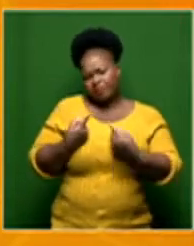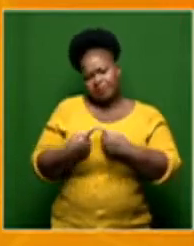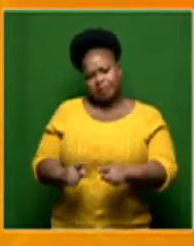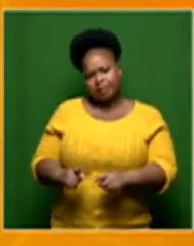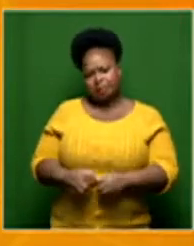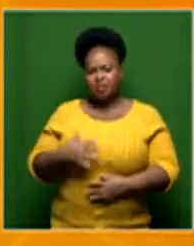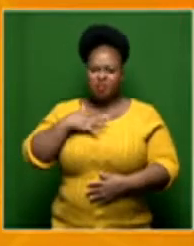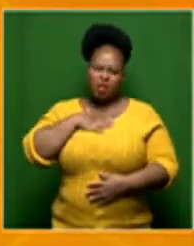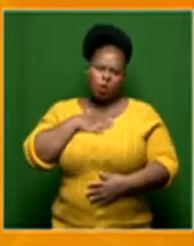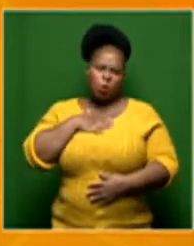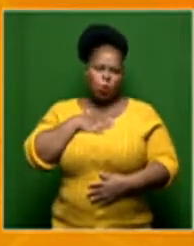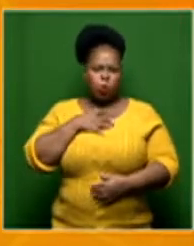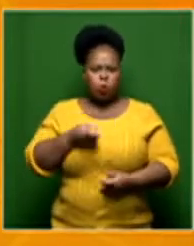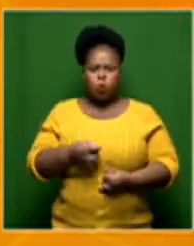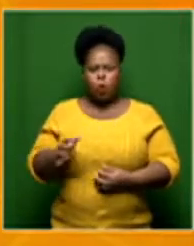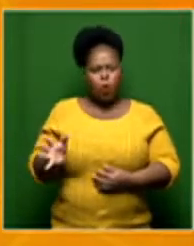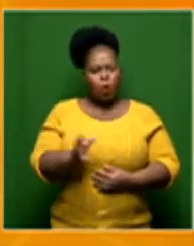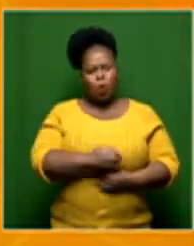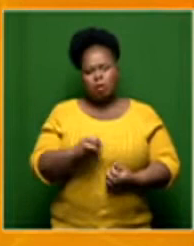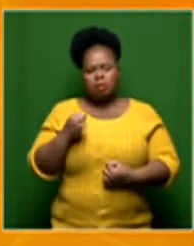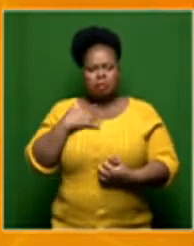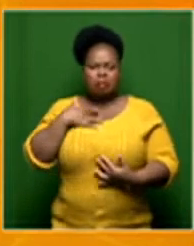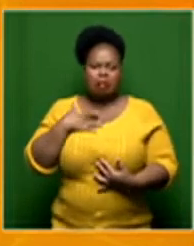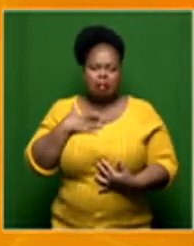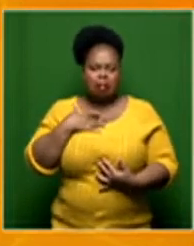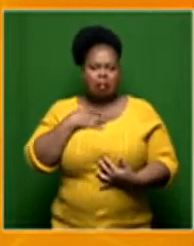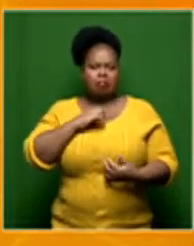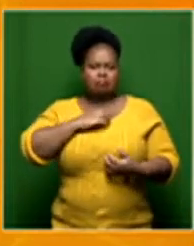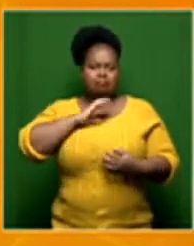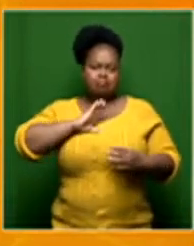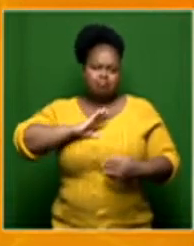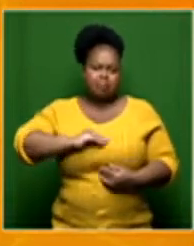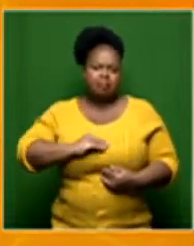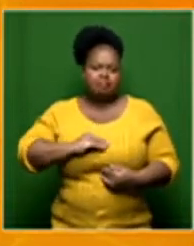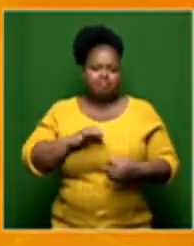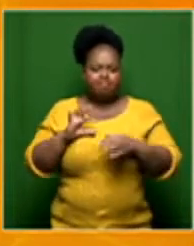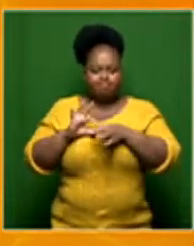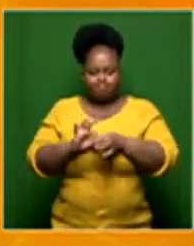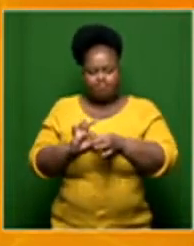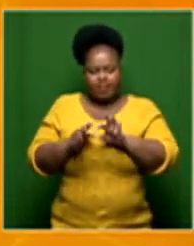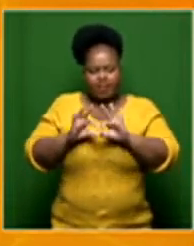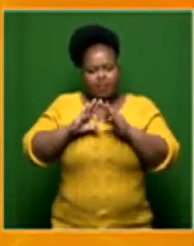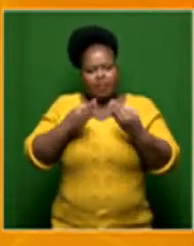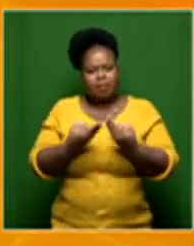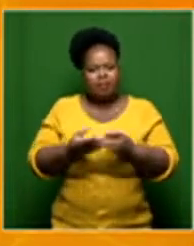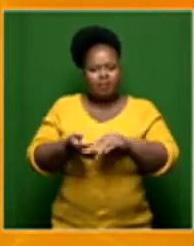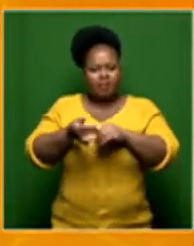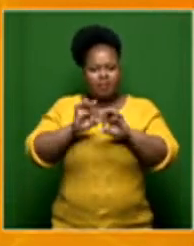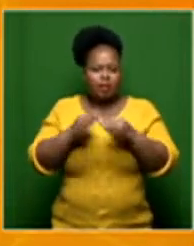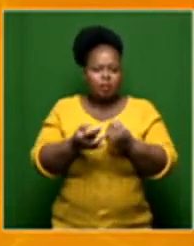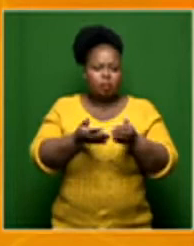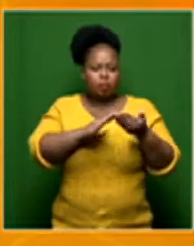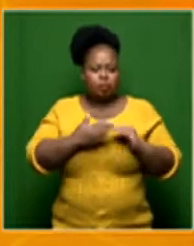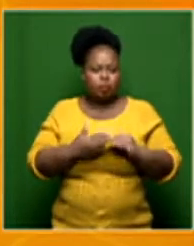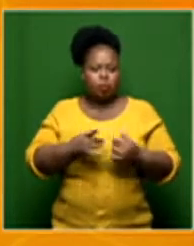alone in this. I can feel our entire industry's grief. We are all a tight-knit community of friends, and this is a loss